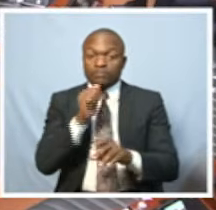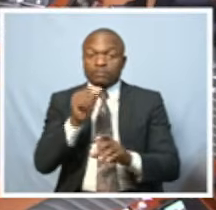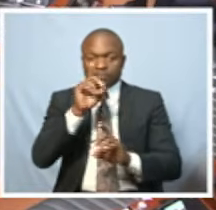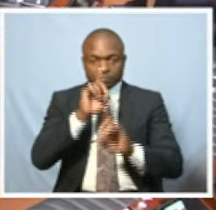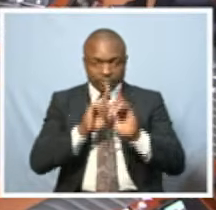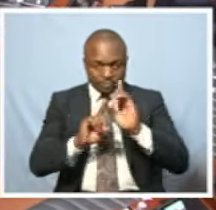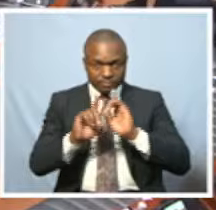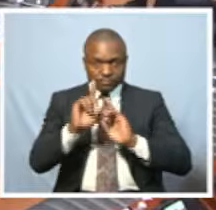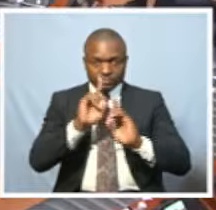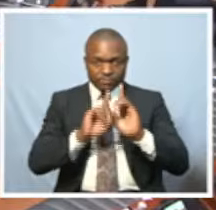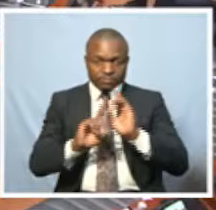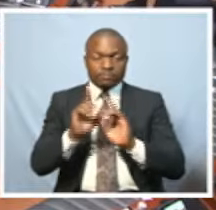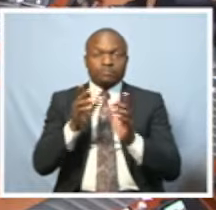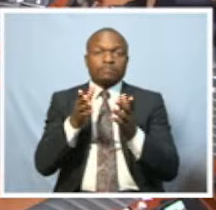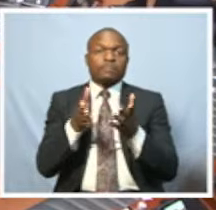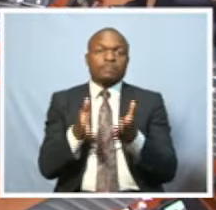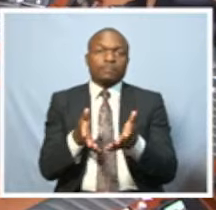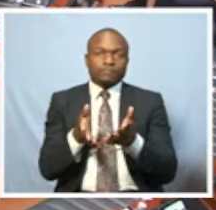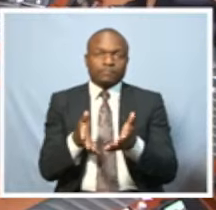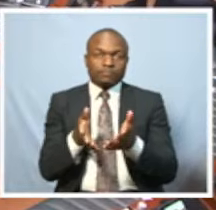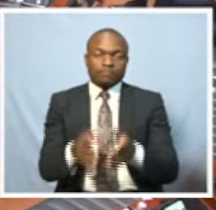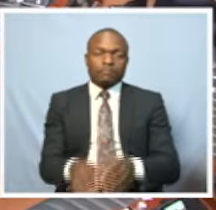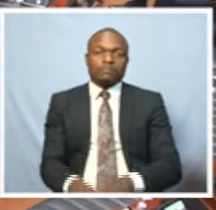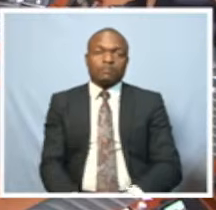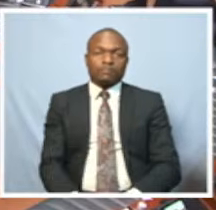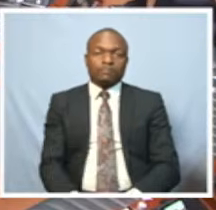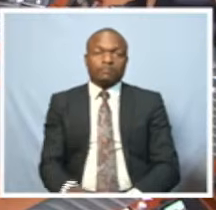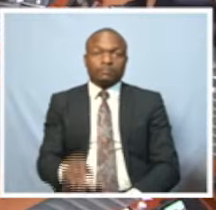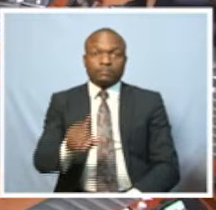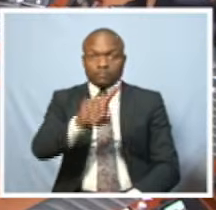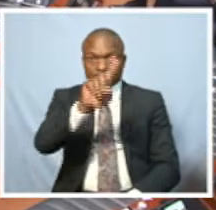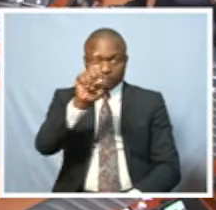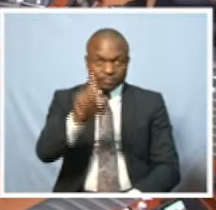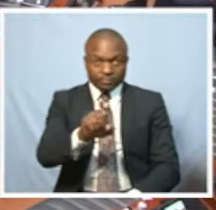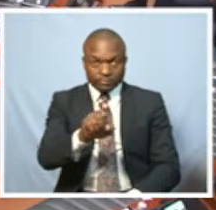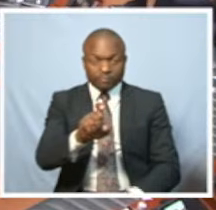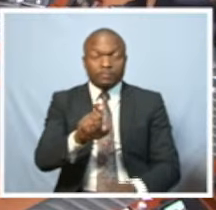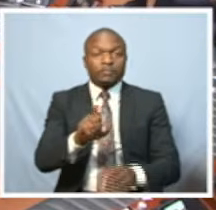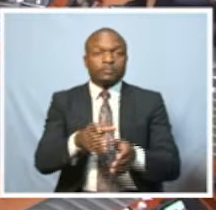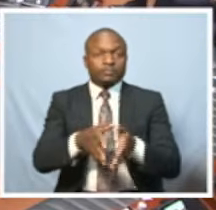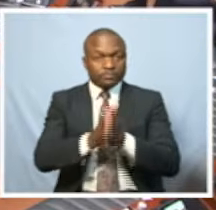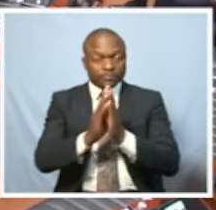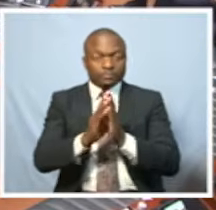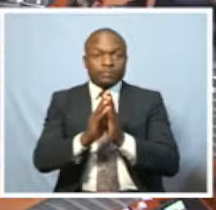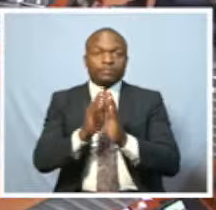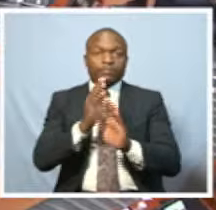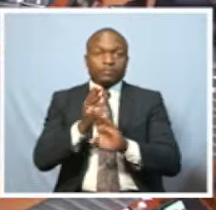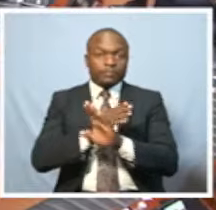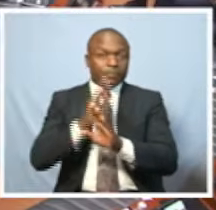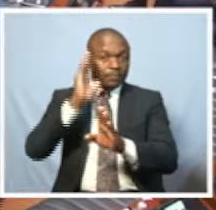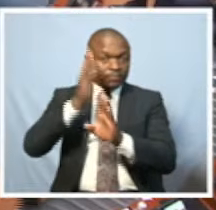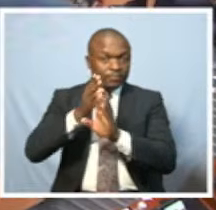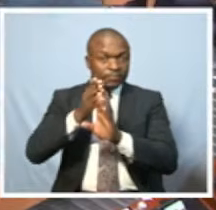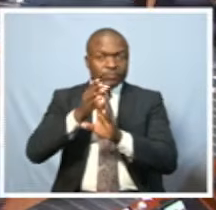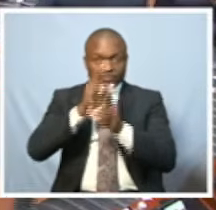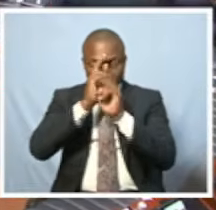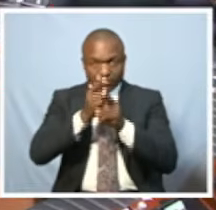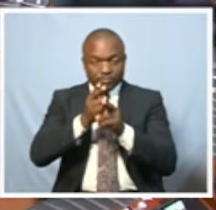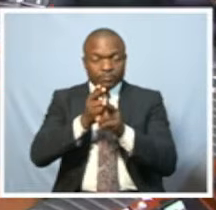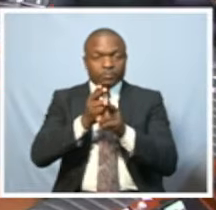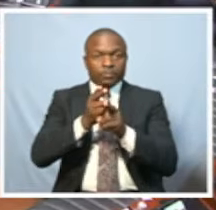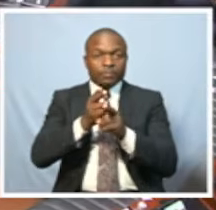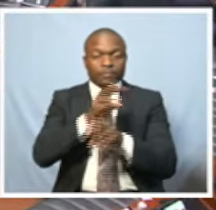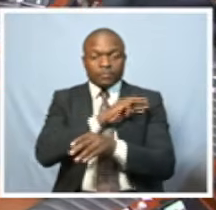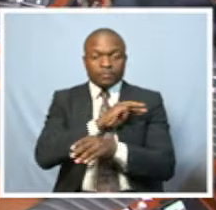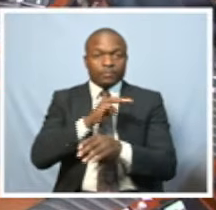considered on the floor of the House. And the question that was posed earlier on by Chinsali Member of Parliament, directed